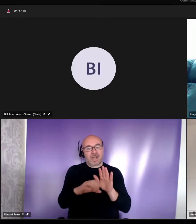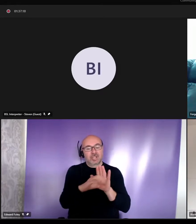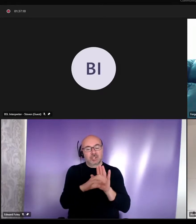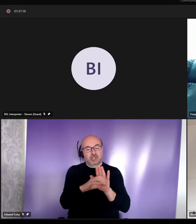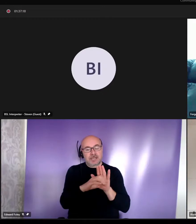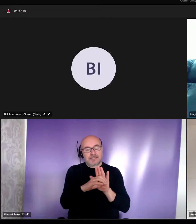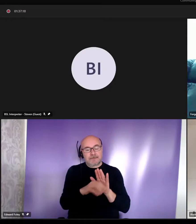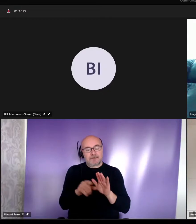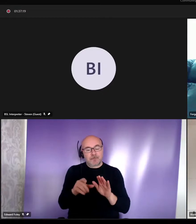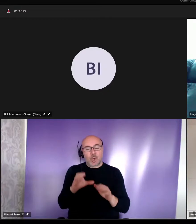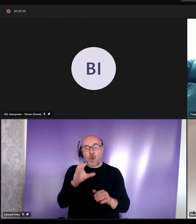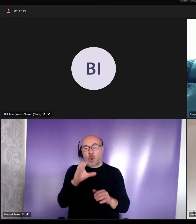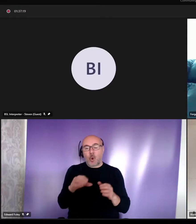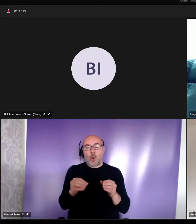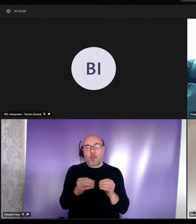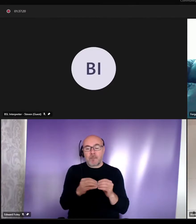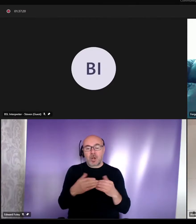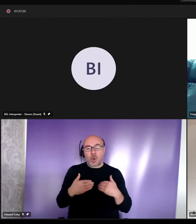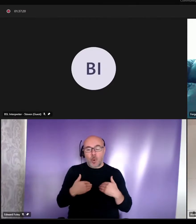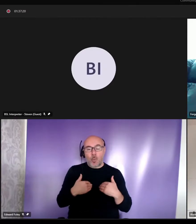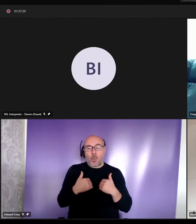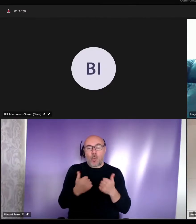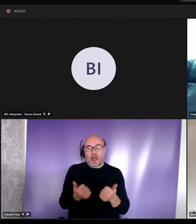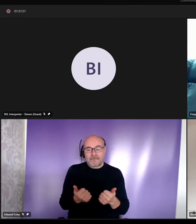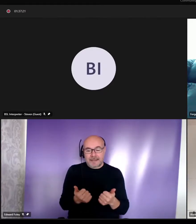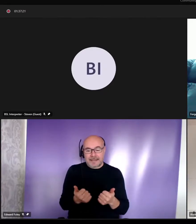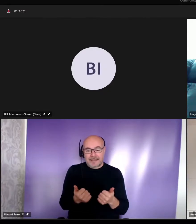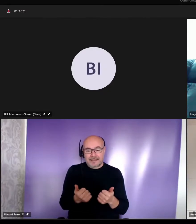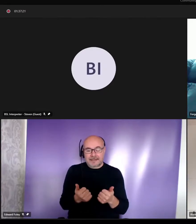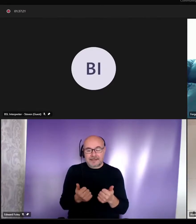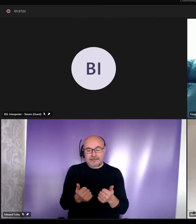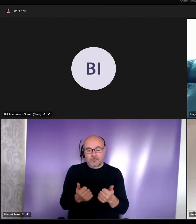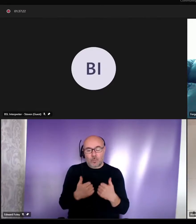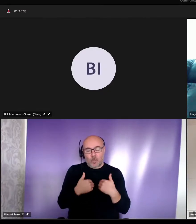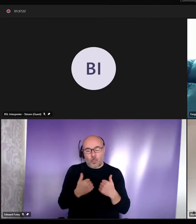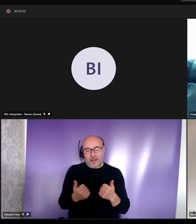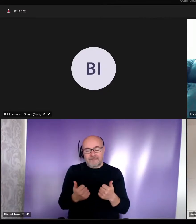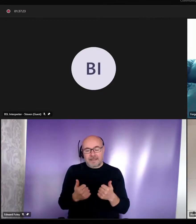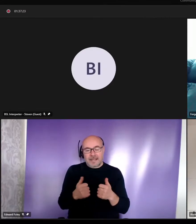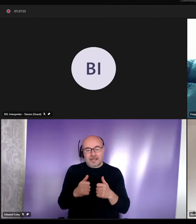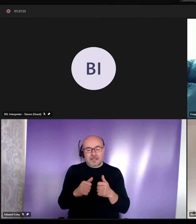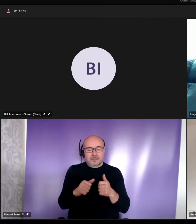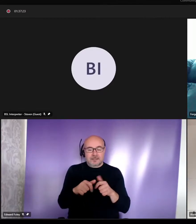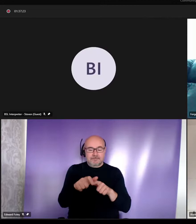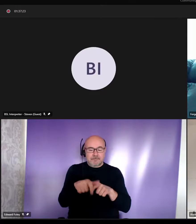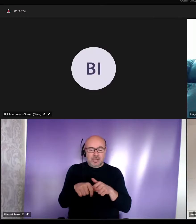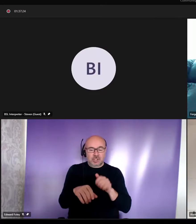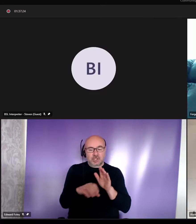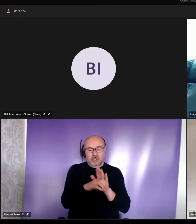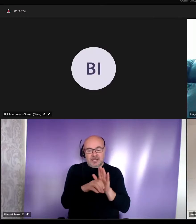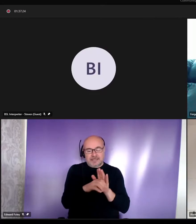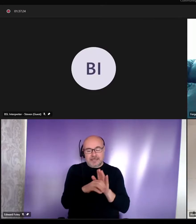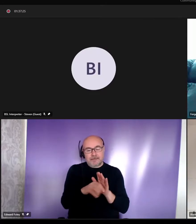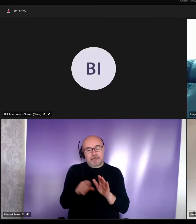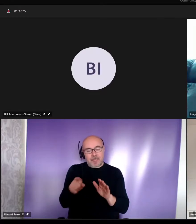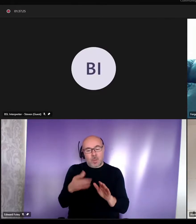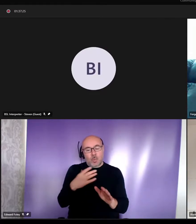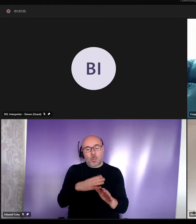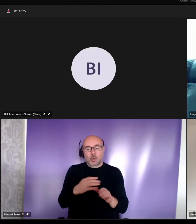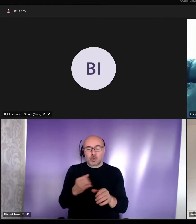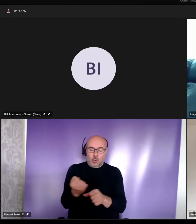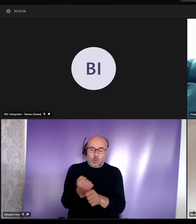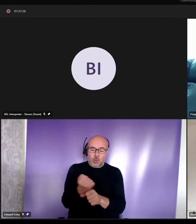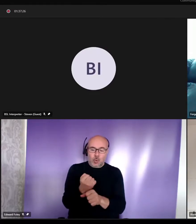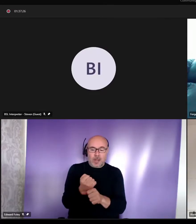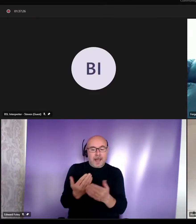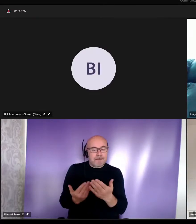Miners Welfare Charitable Society is an established charity, and they're looking to modernise community space in Colburn